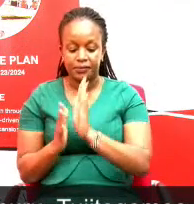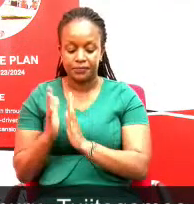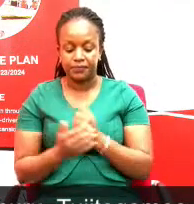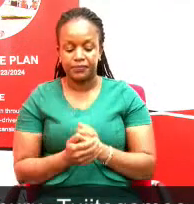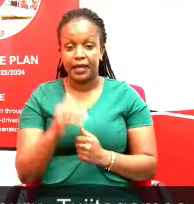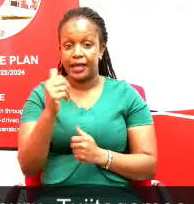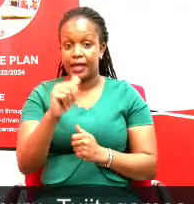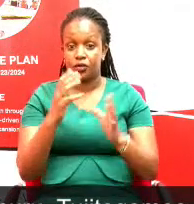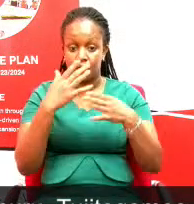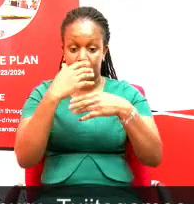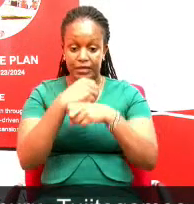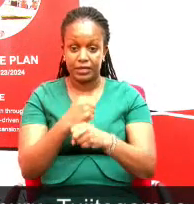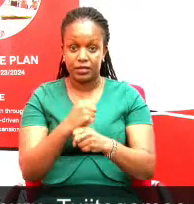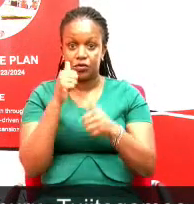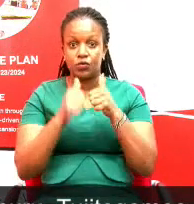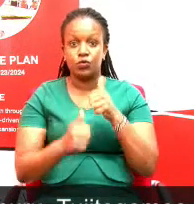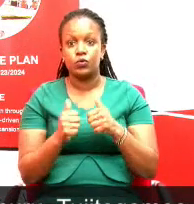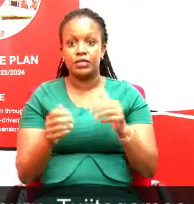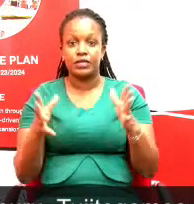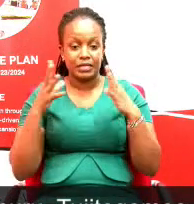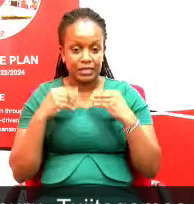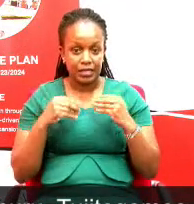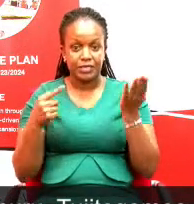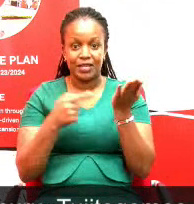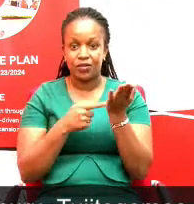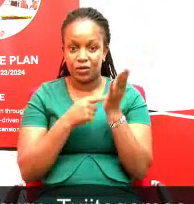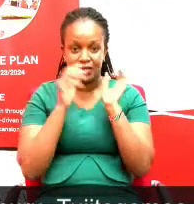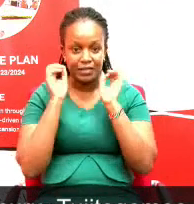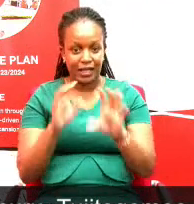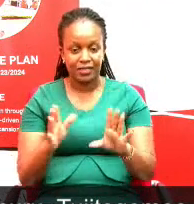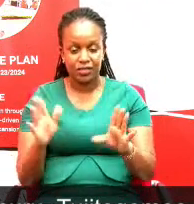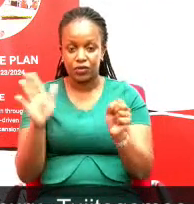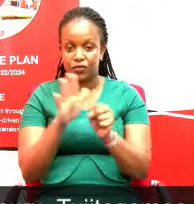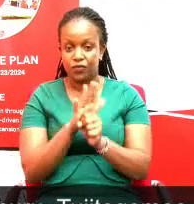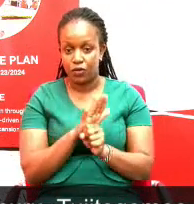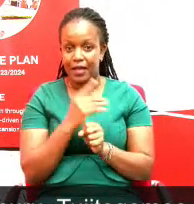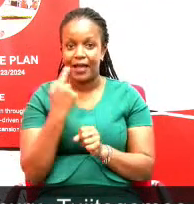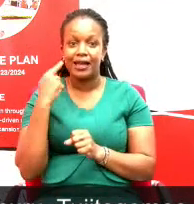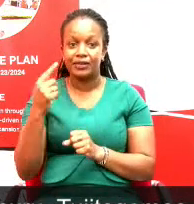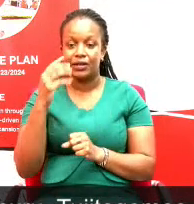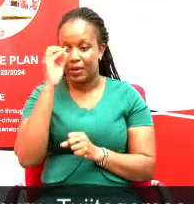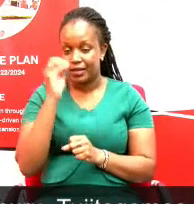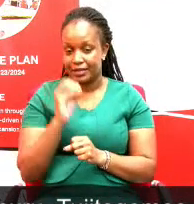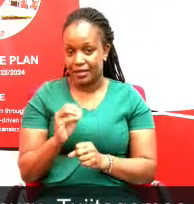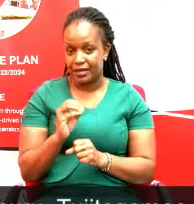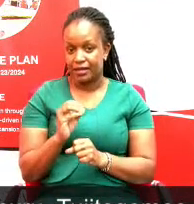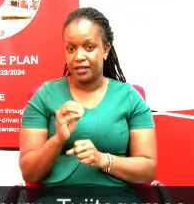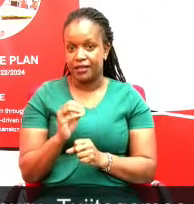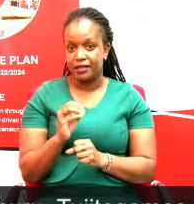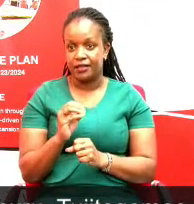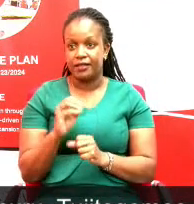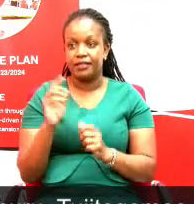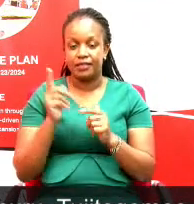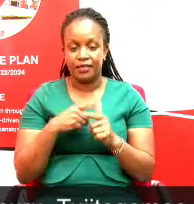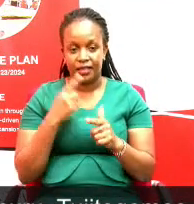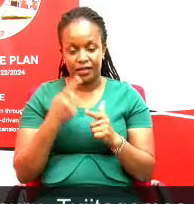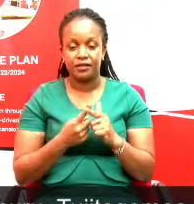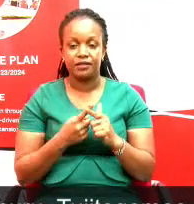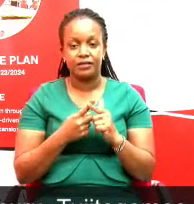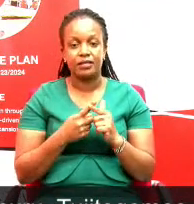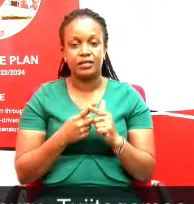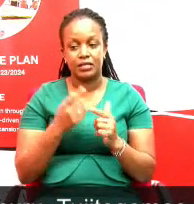any organization that does not embrace technology to the full, 100%, therefore, is heading in the wrong